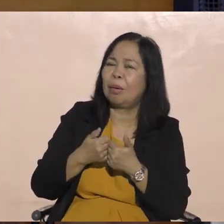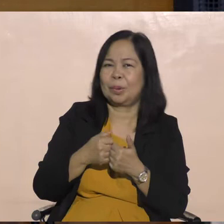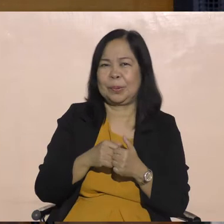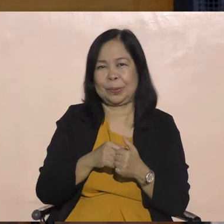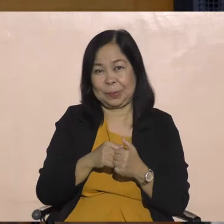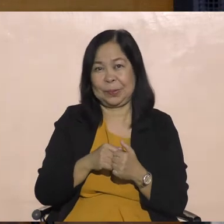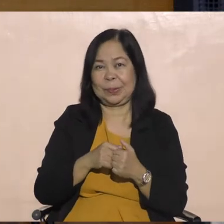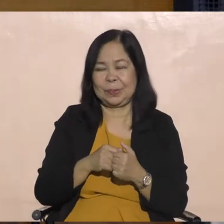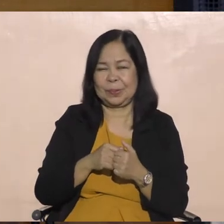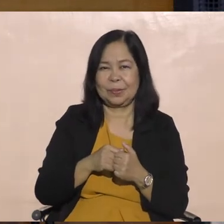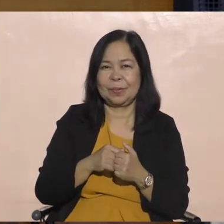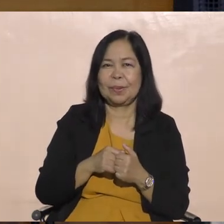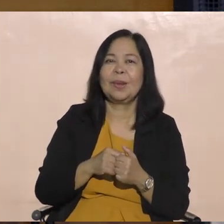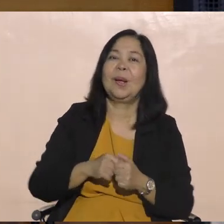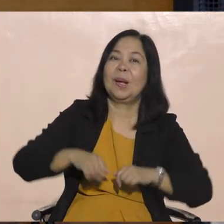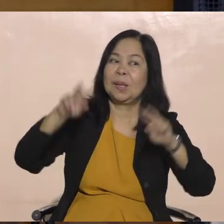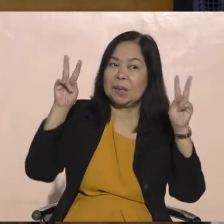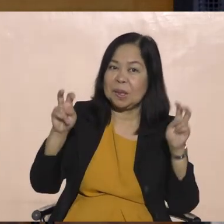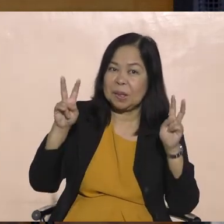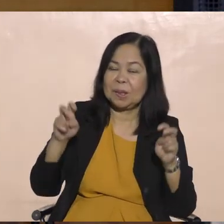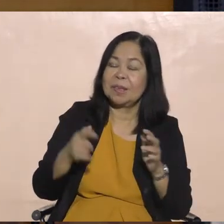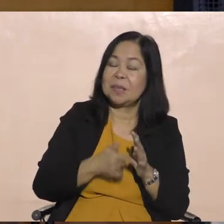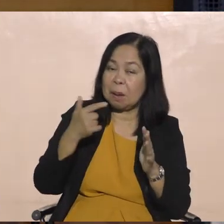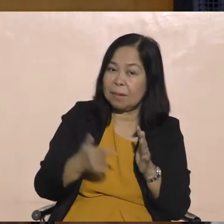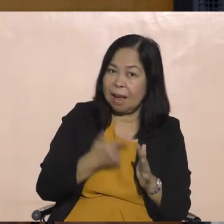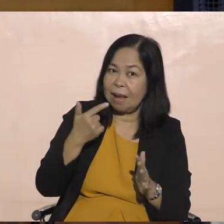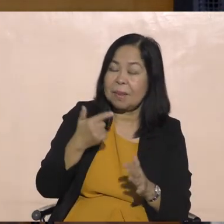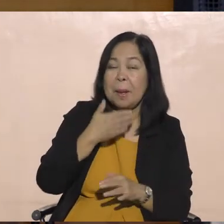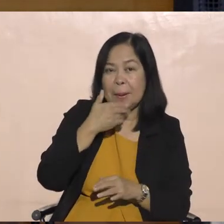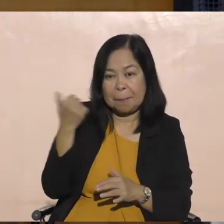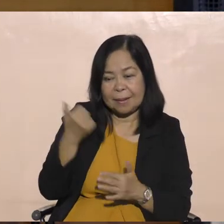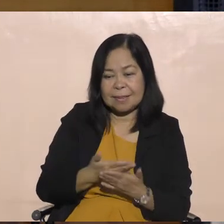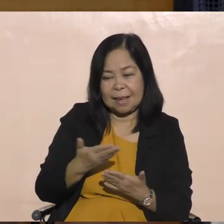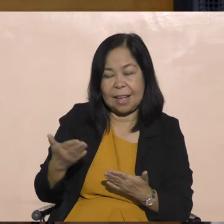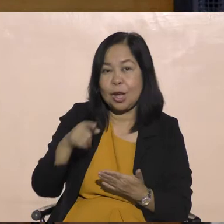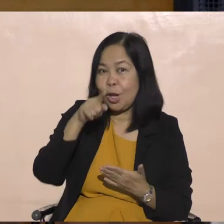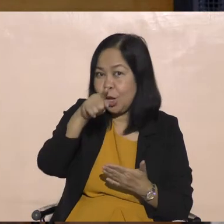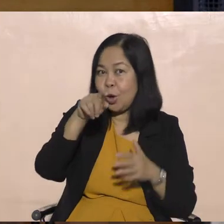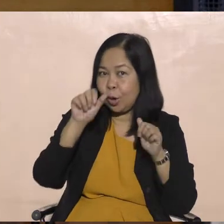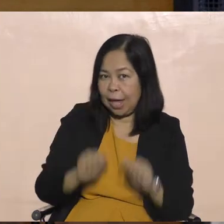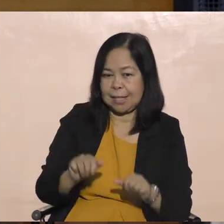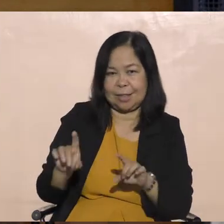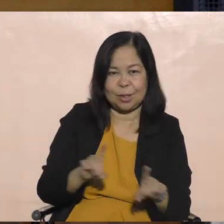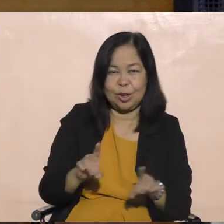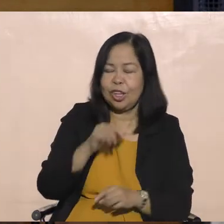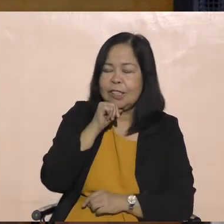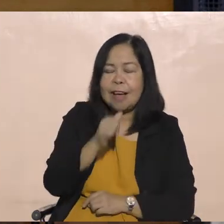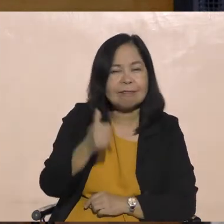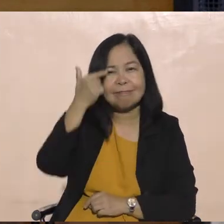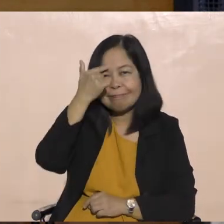sa akong nabasa nga quote, mga kaigsunan, statement, ingon sa, "Sometimes the best thing you can do is not